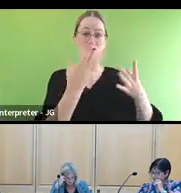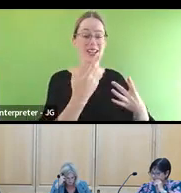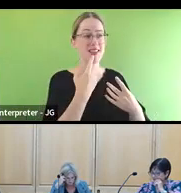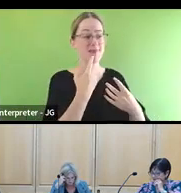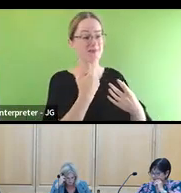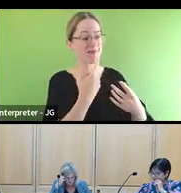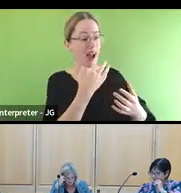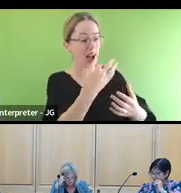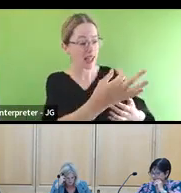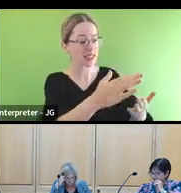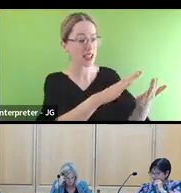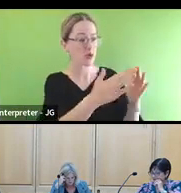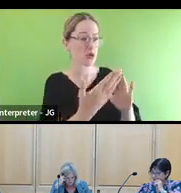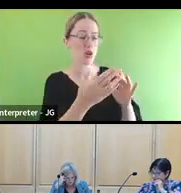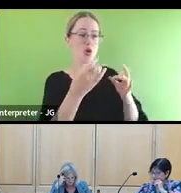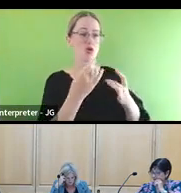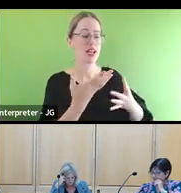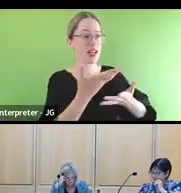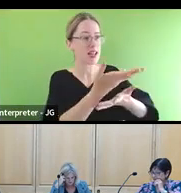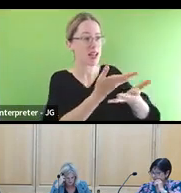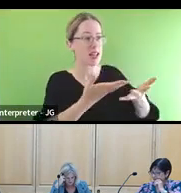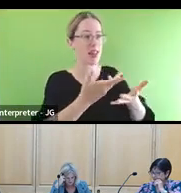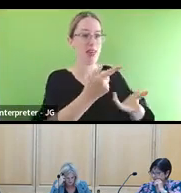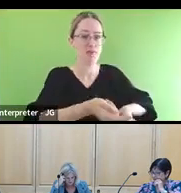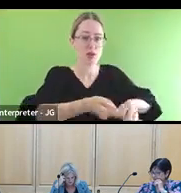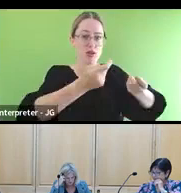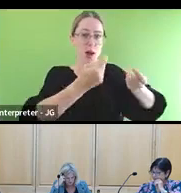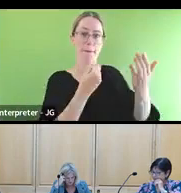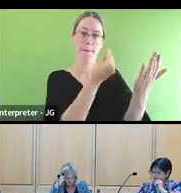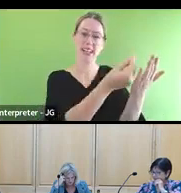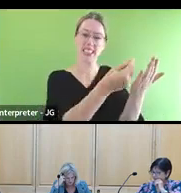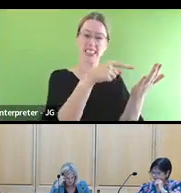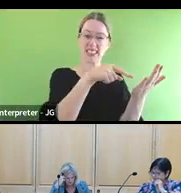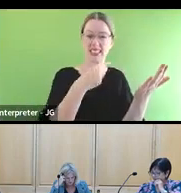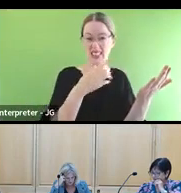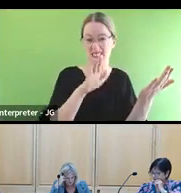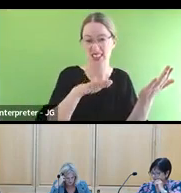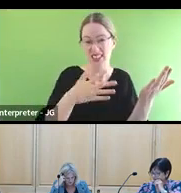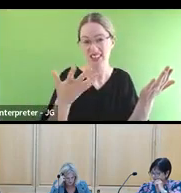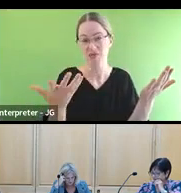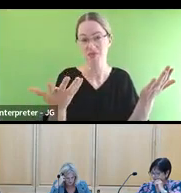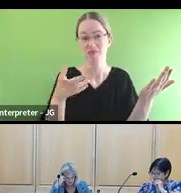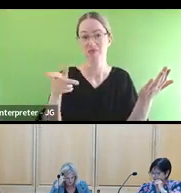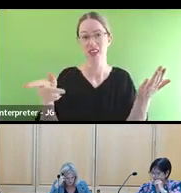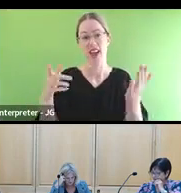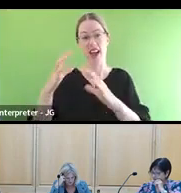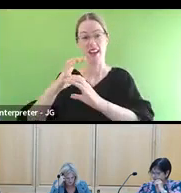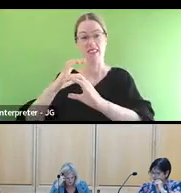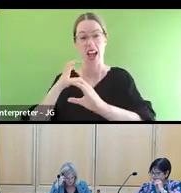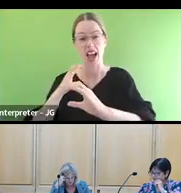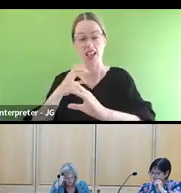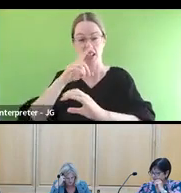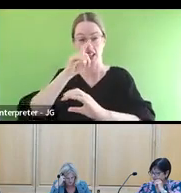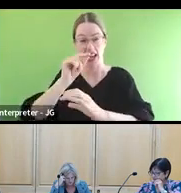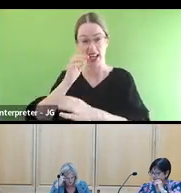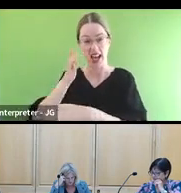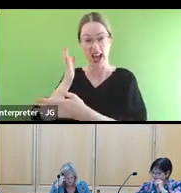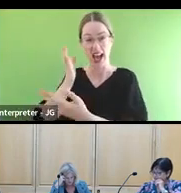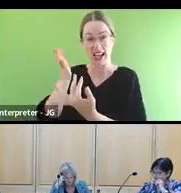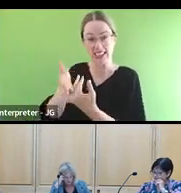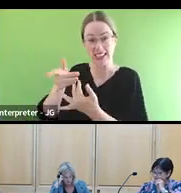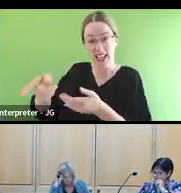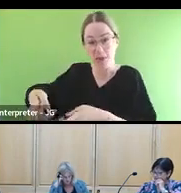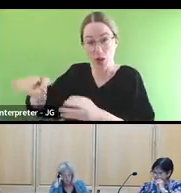community, we've consulted with the disabled people who have brought forward and said, hey, look, will vans be able to access that